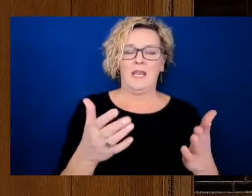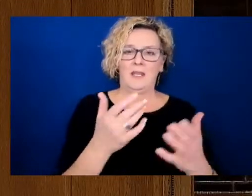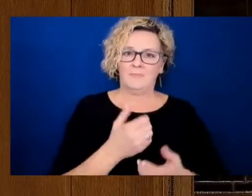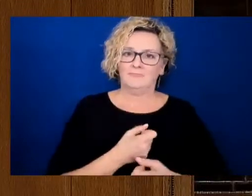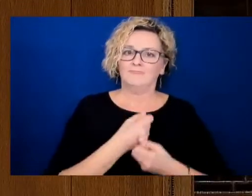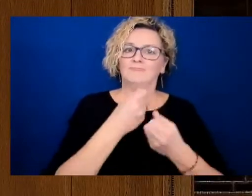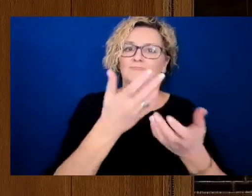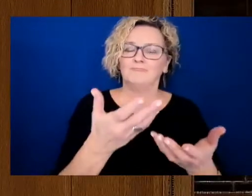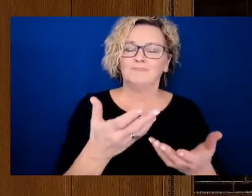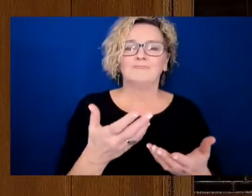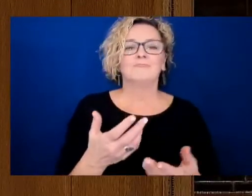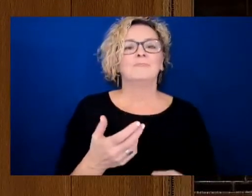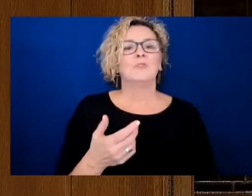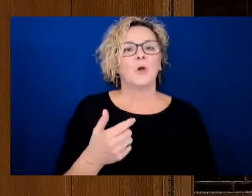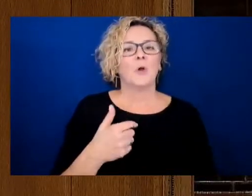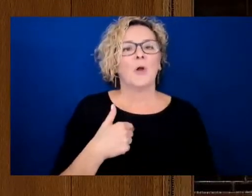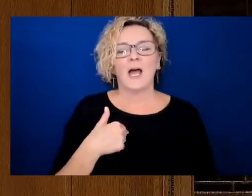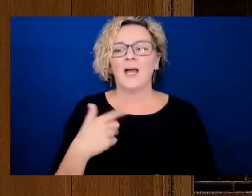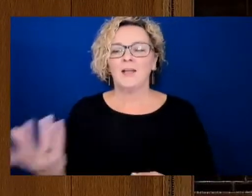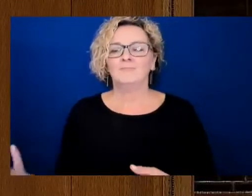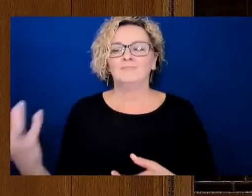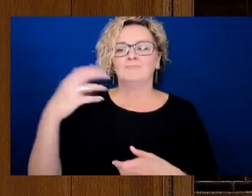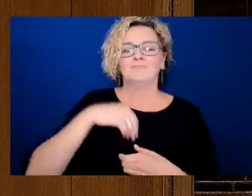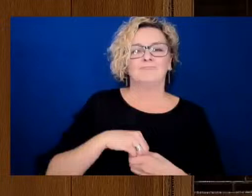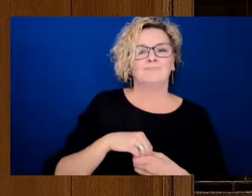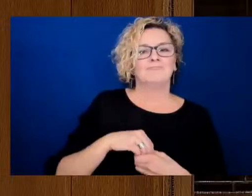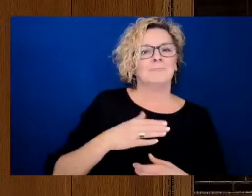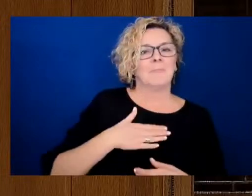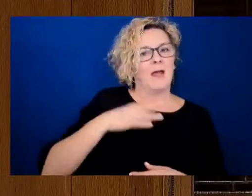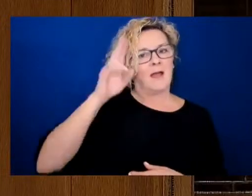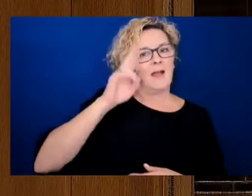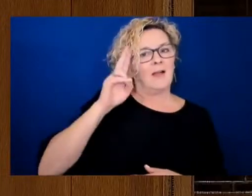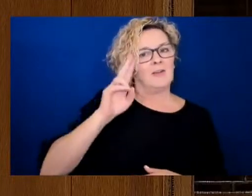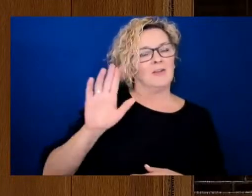mind, heart, and spirit attached to it.